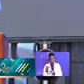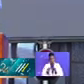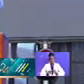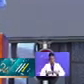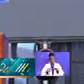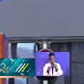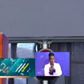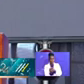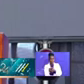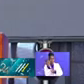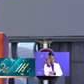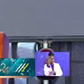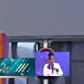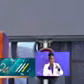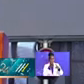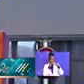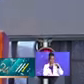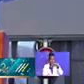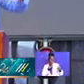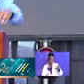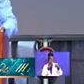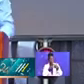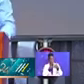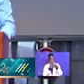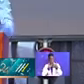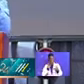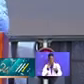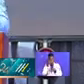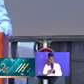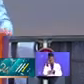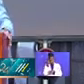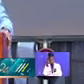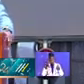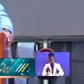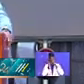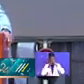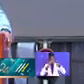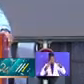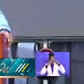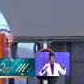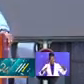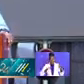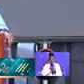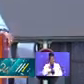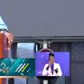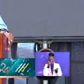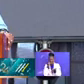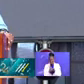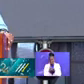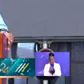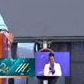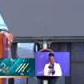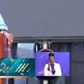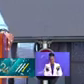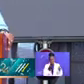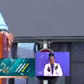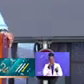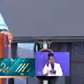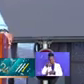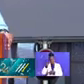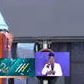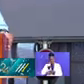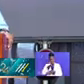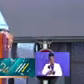continue to grow from glory to glory because this is a blessed house amen and you are serving the right